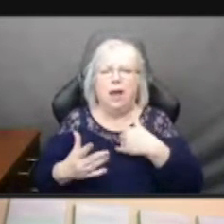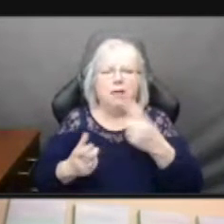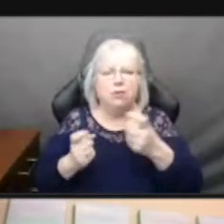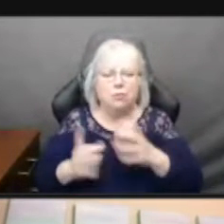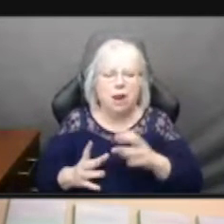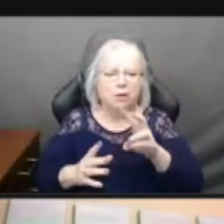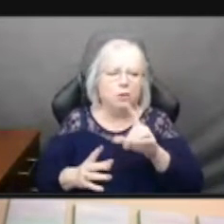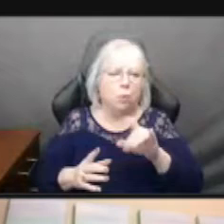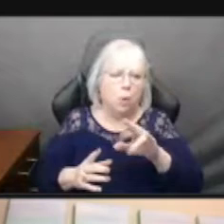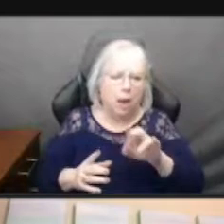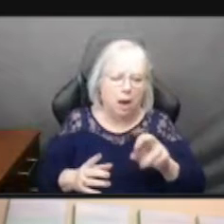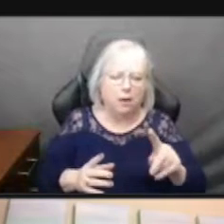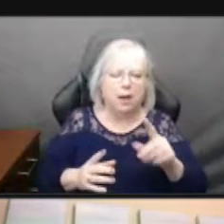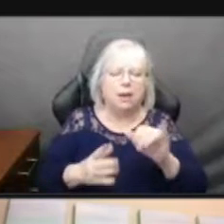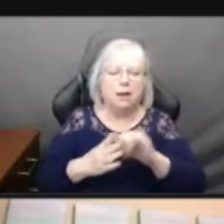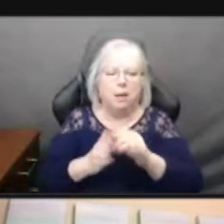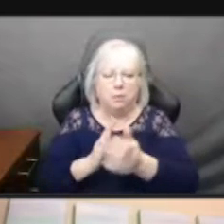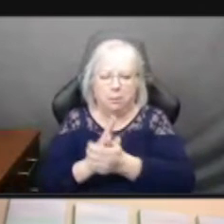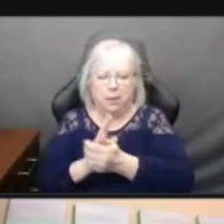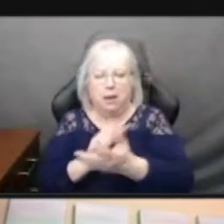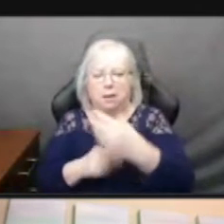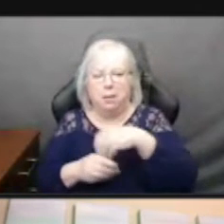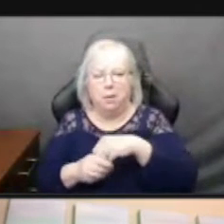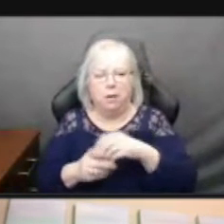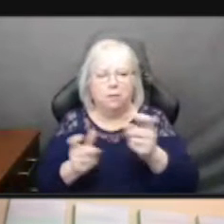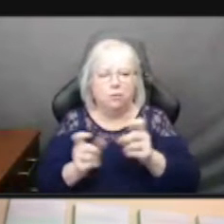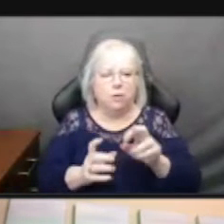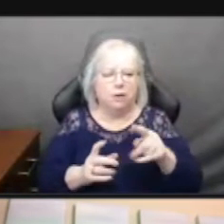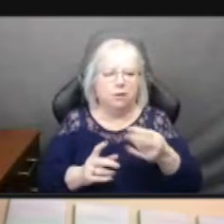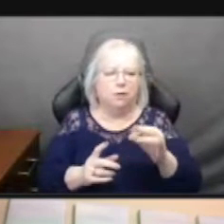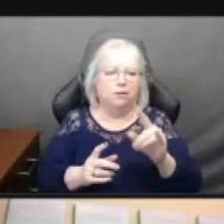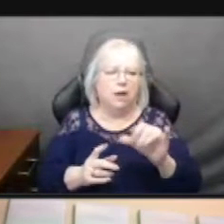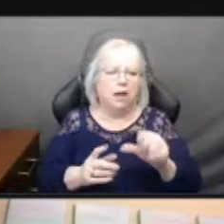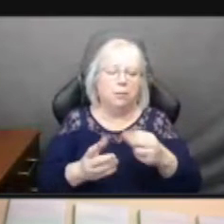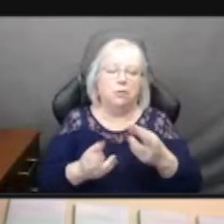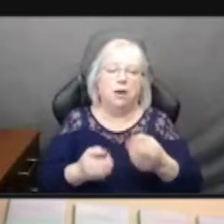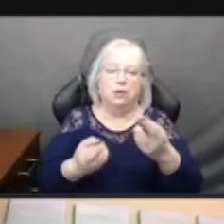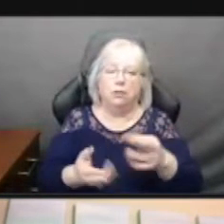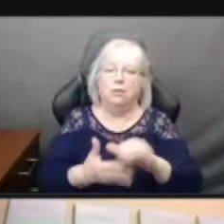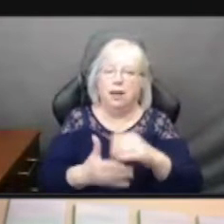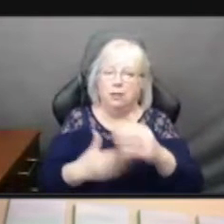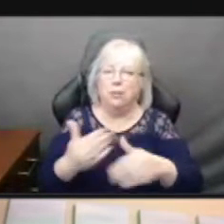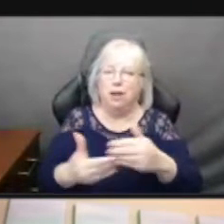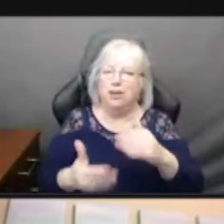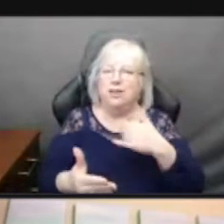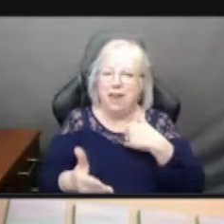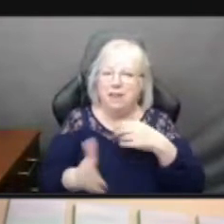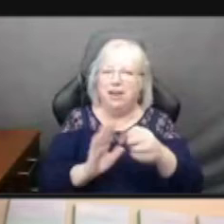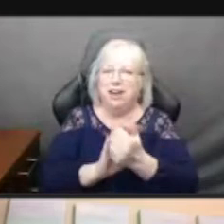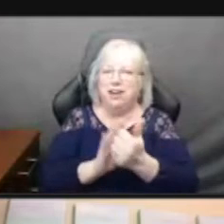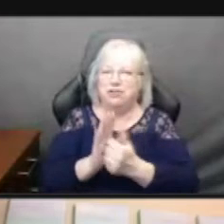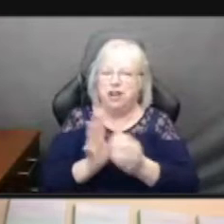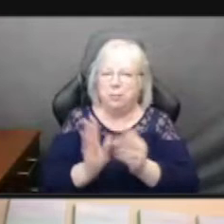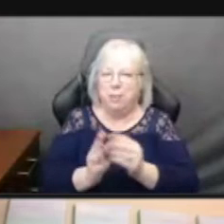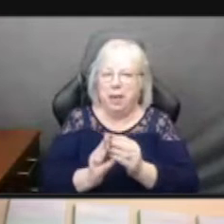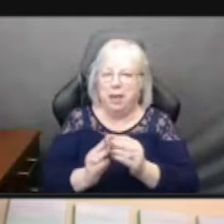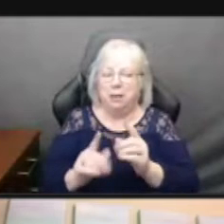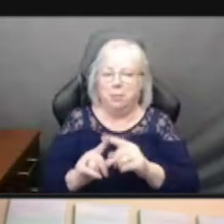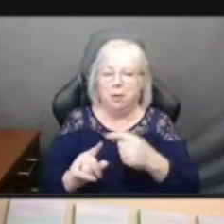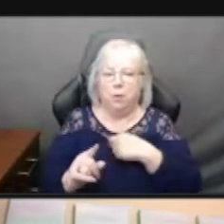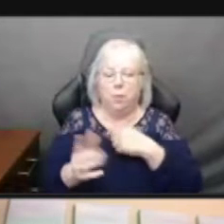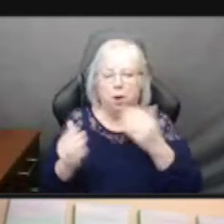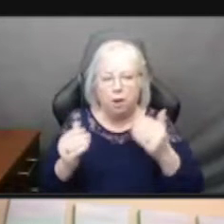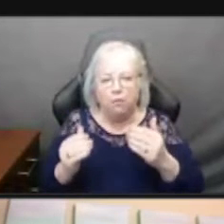and that was amended to be a part of Director Phillips' resolution. That's the process of having it. But we want to move towards with